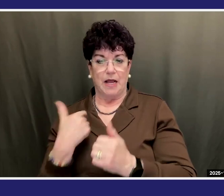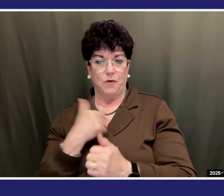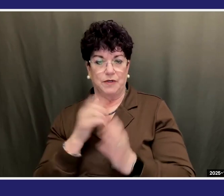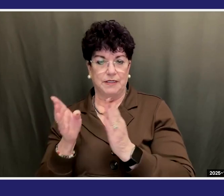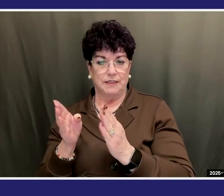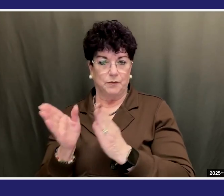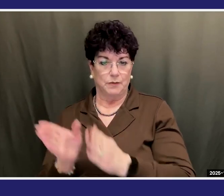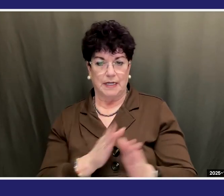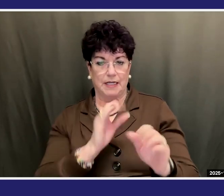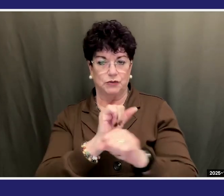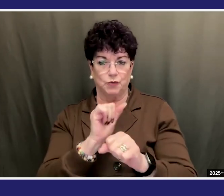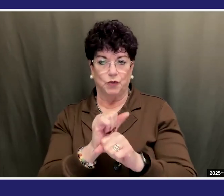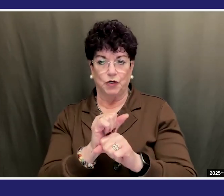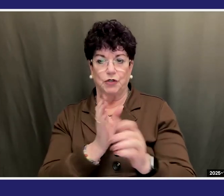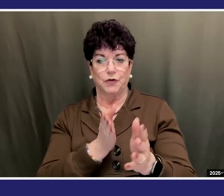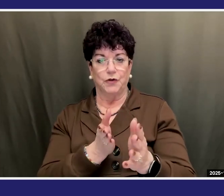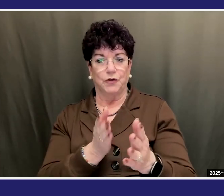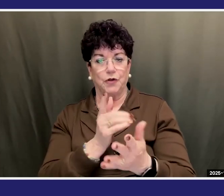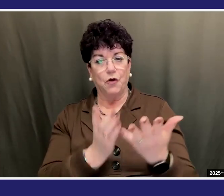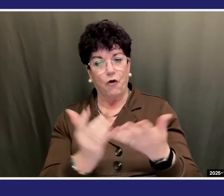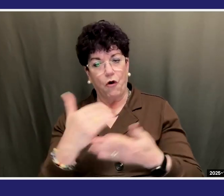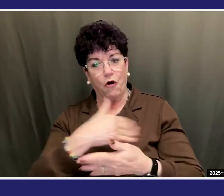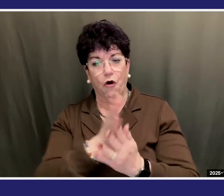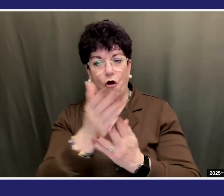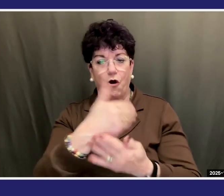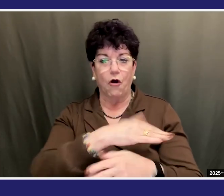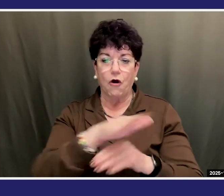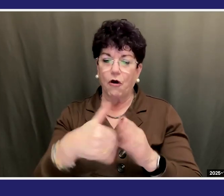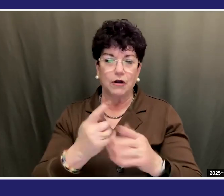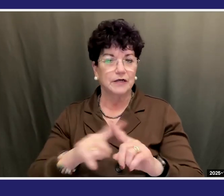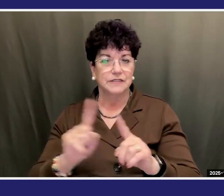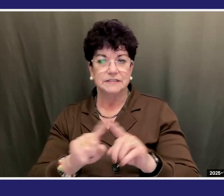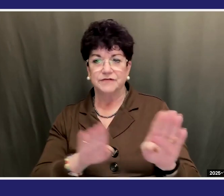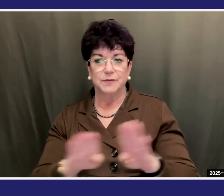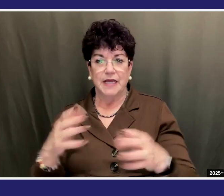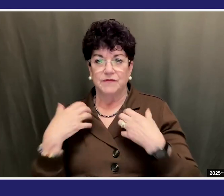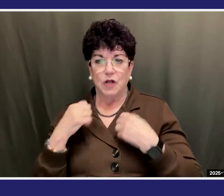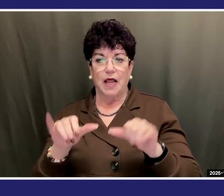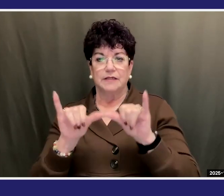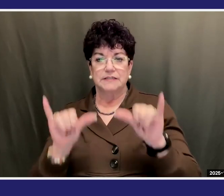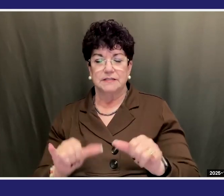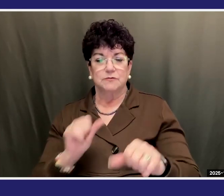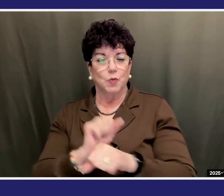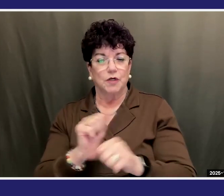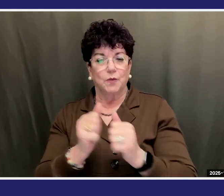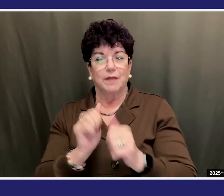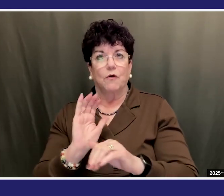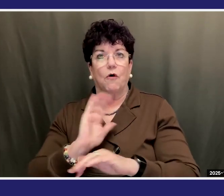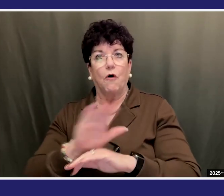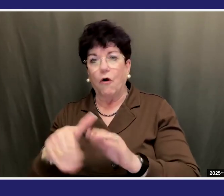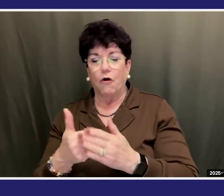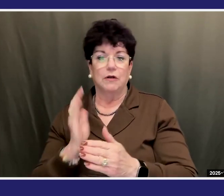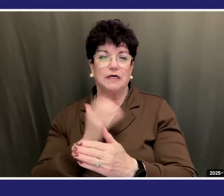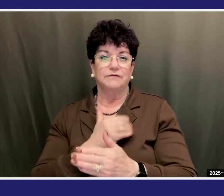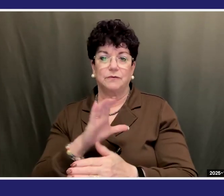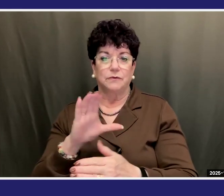work across the behavioral health system and working very closely with all of our colleagues, especially